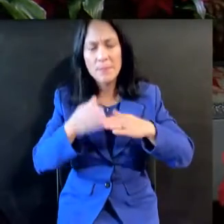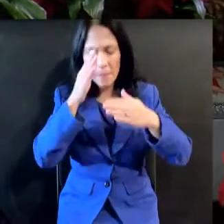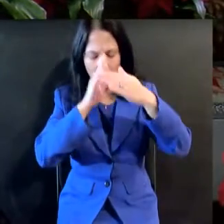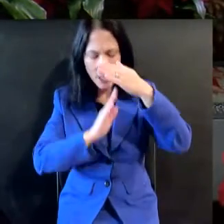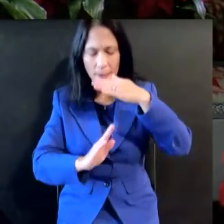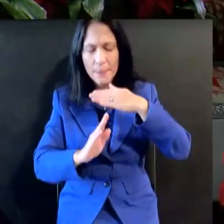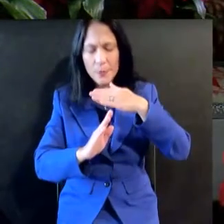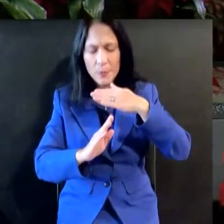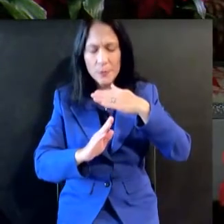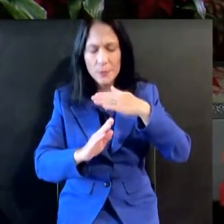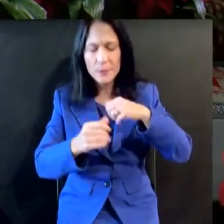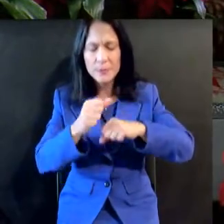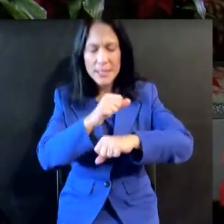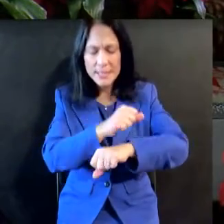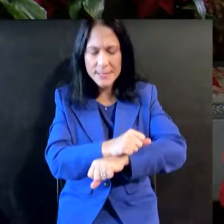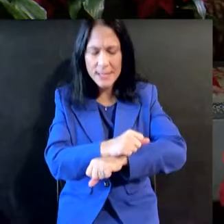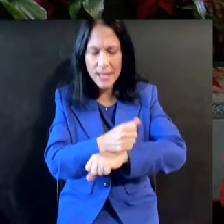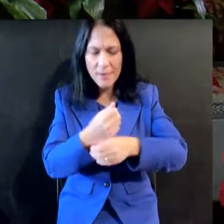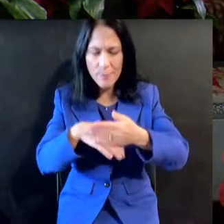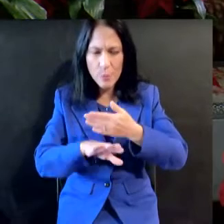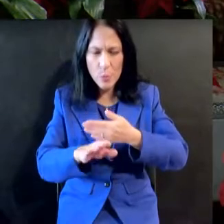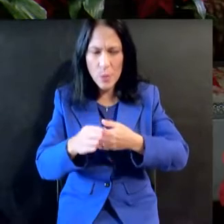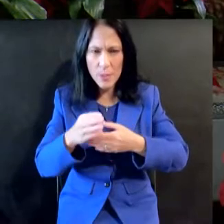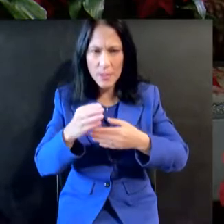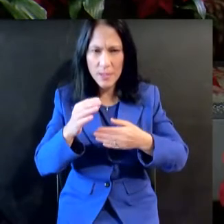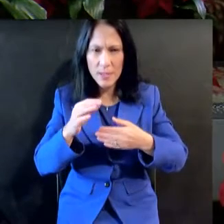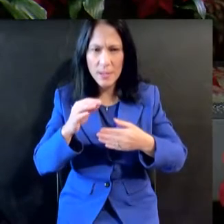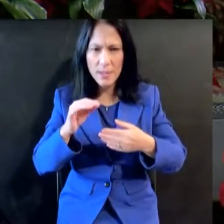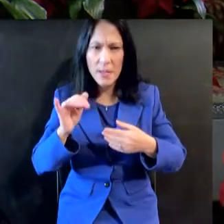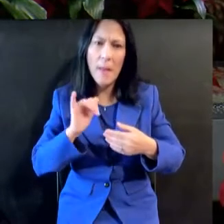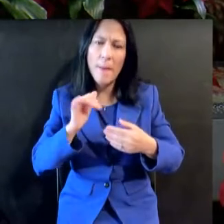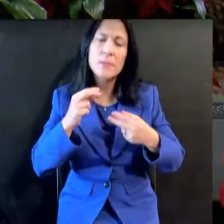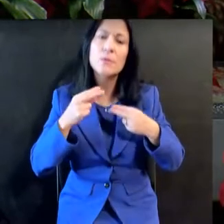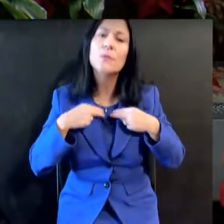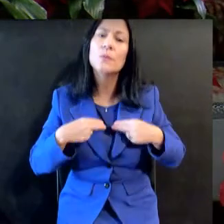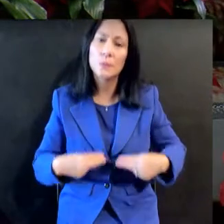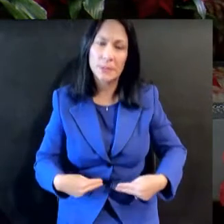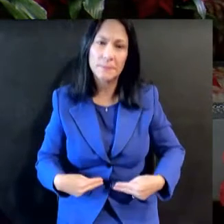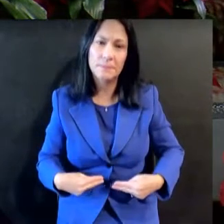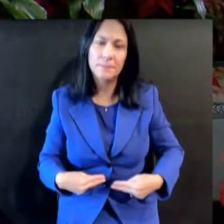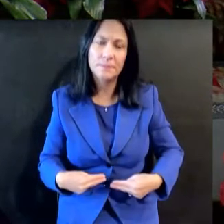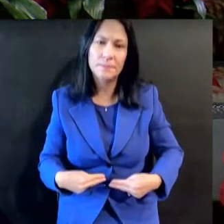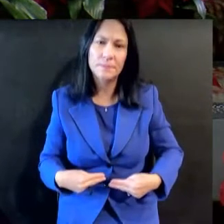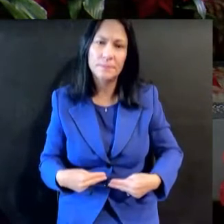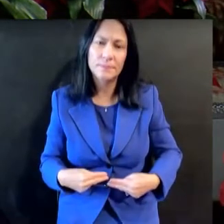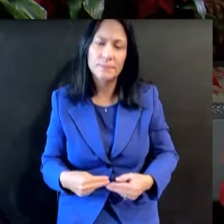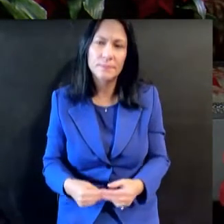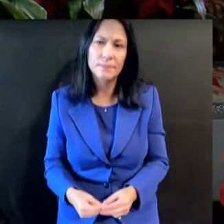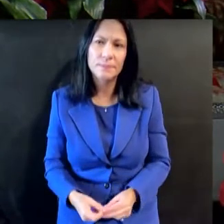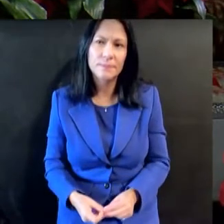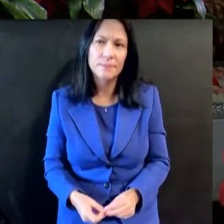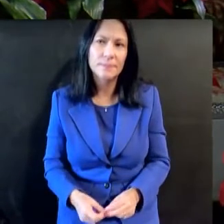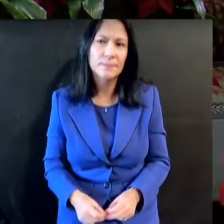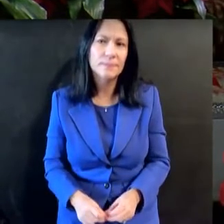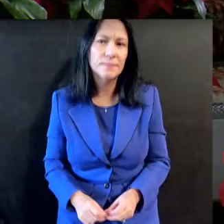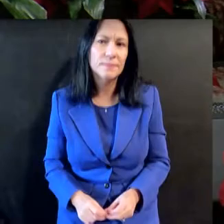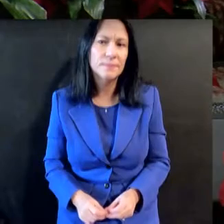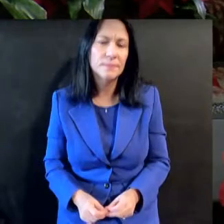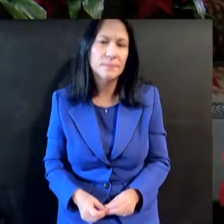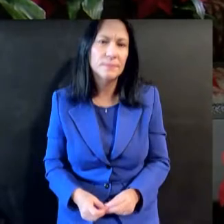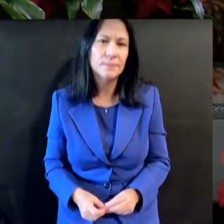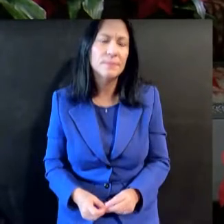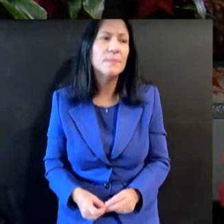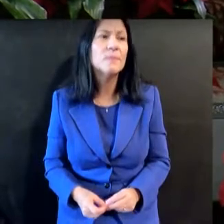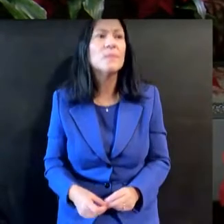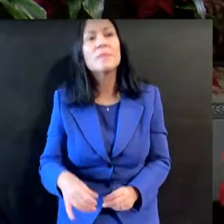a slave, born in the form of a human being. So look at this. If Christ,